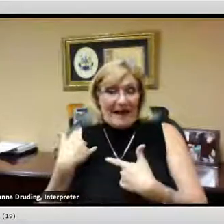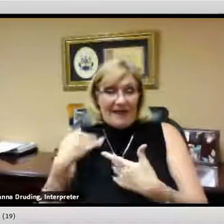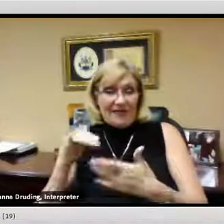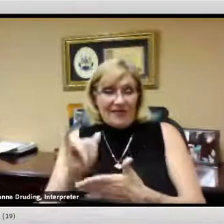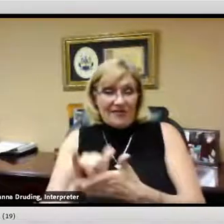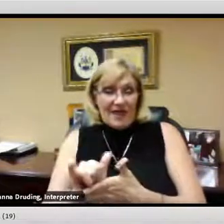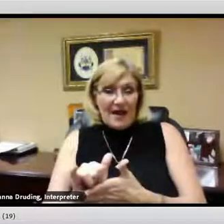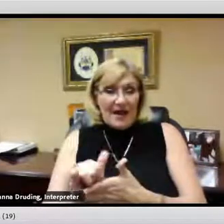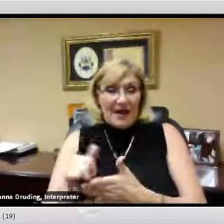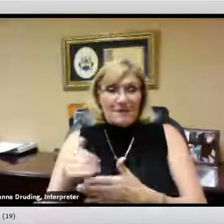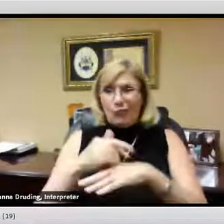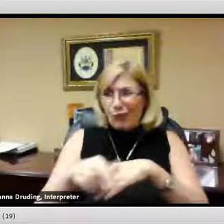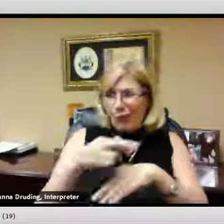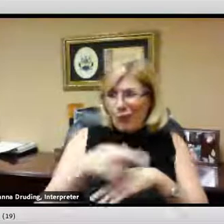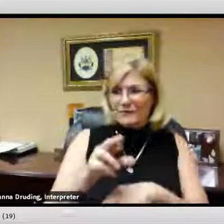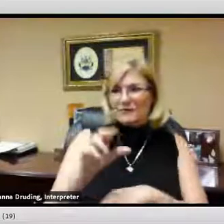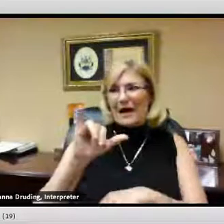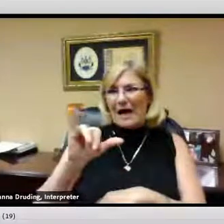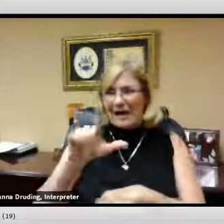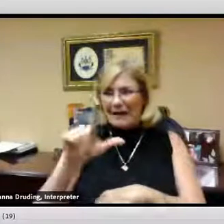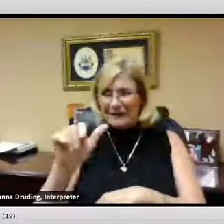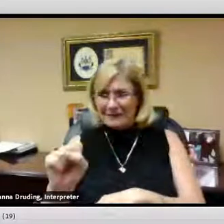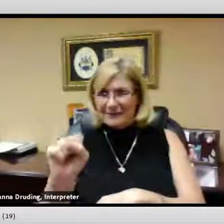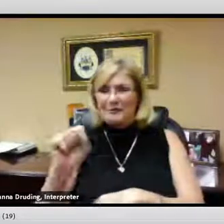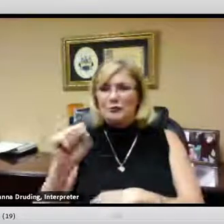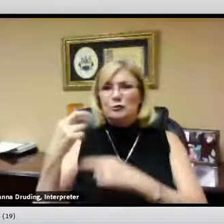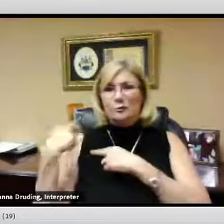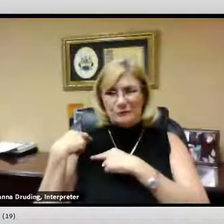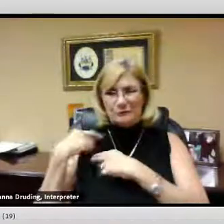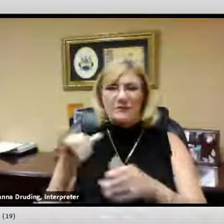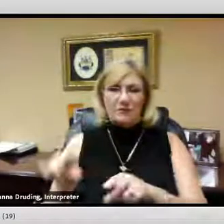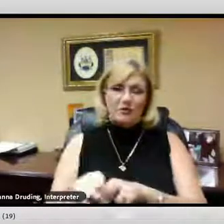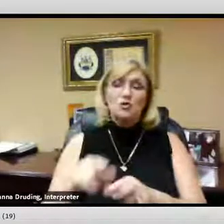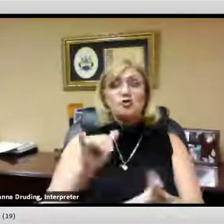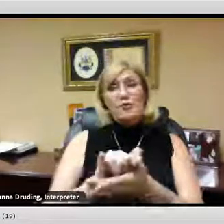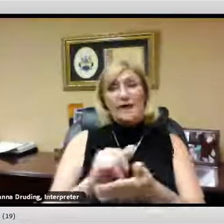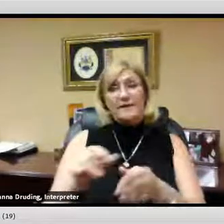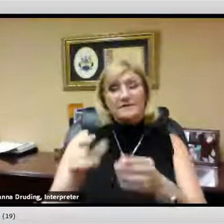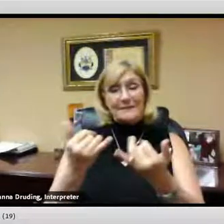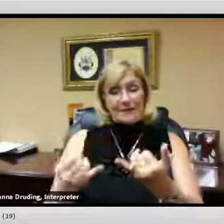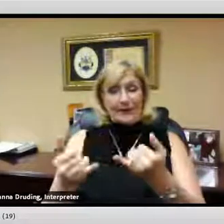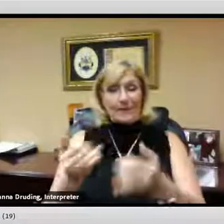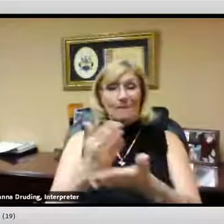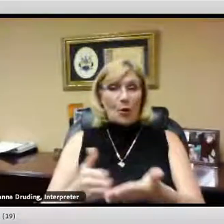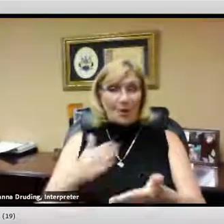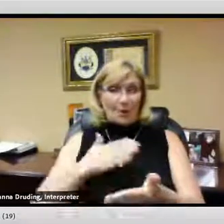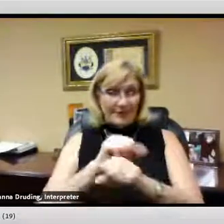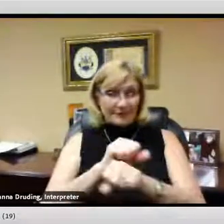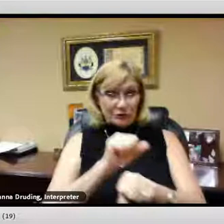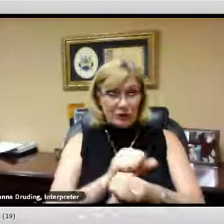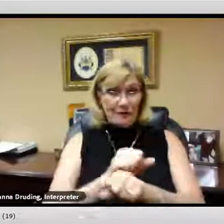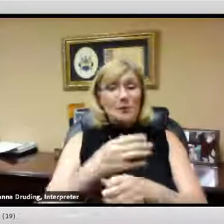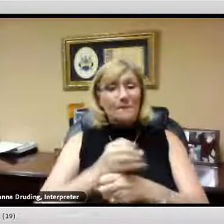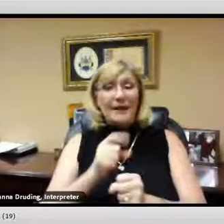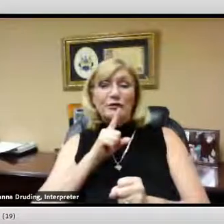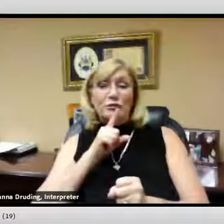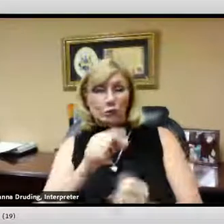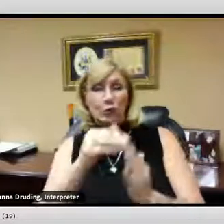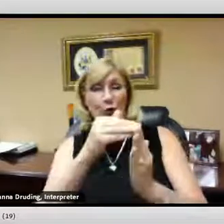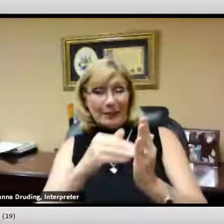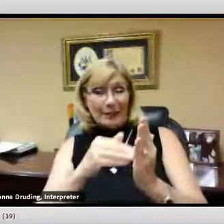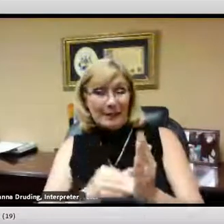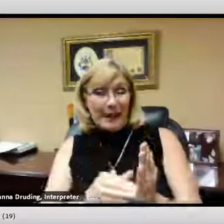and ILL responsibilities as well. And so that's become part of my job, is to make sure that the catalog